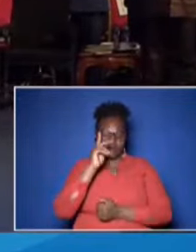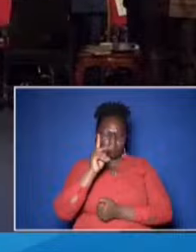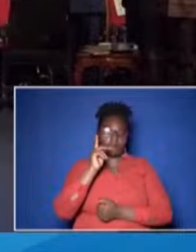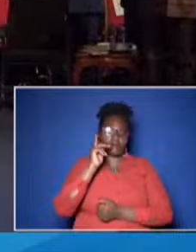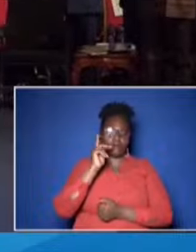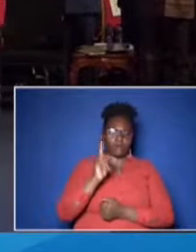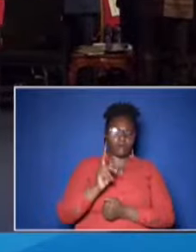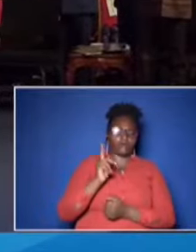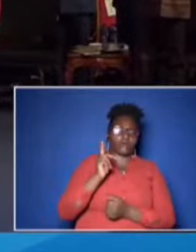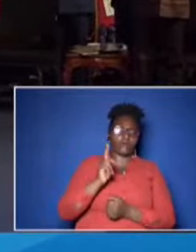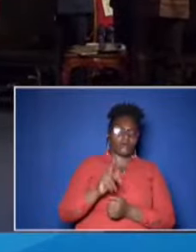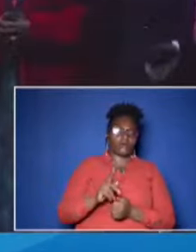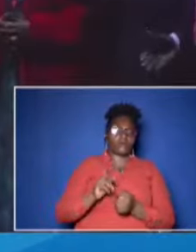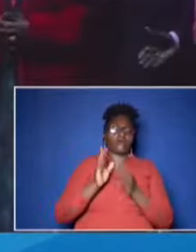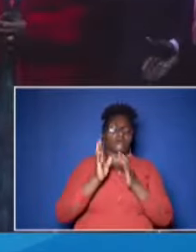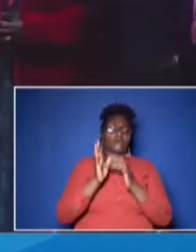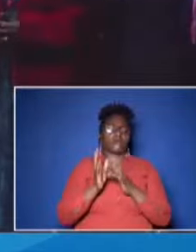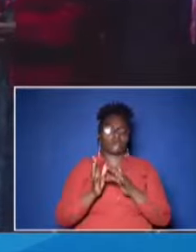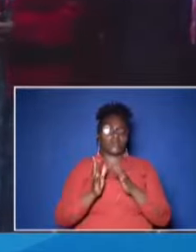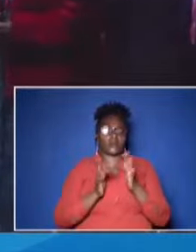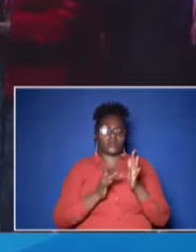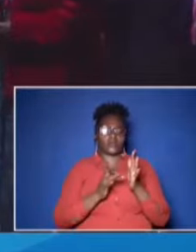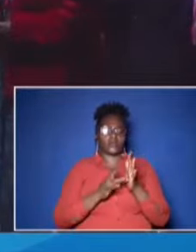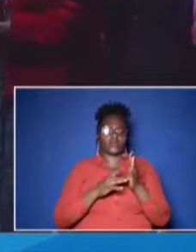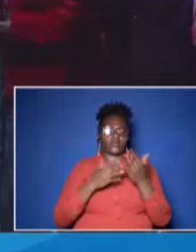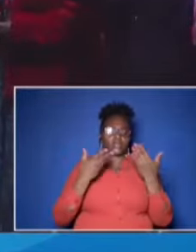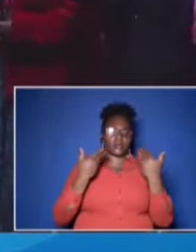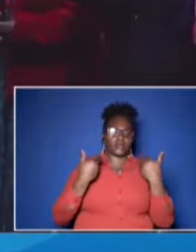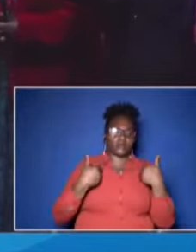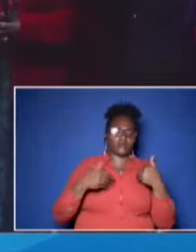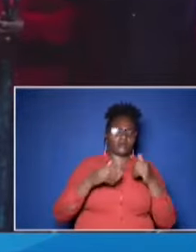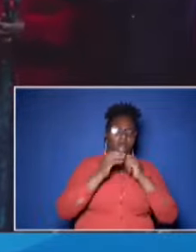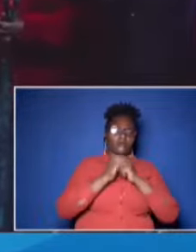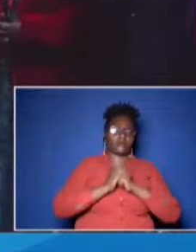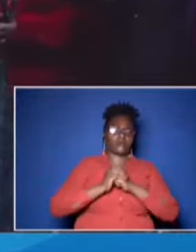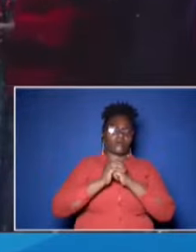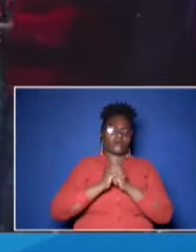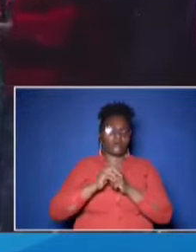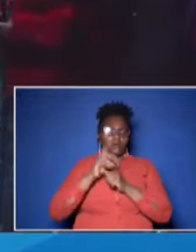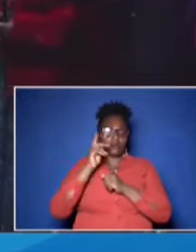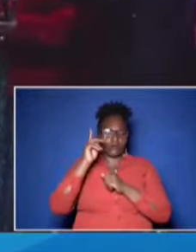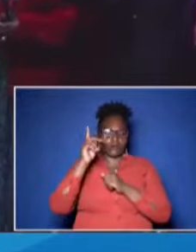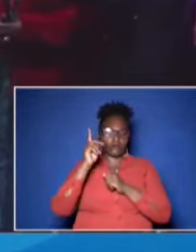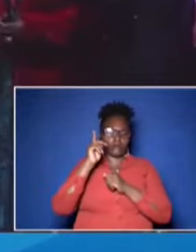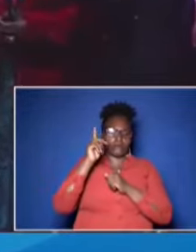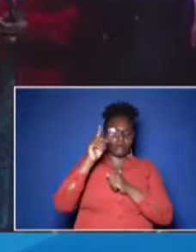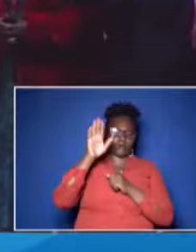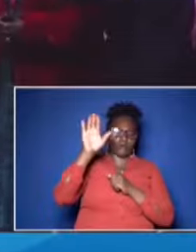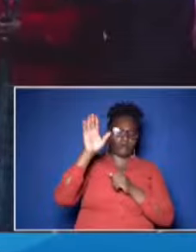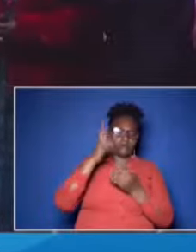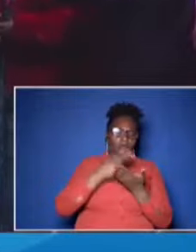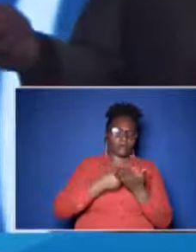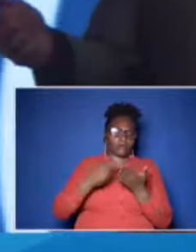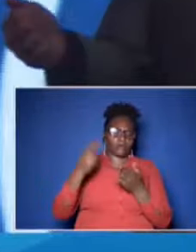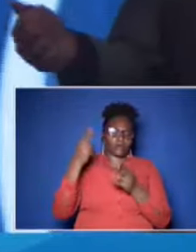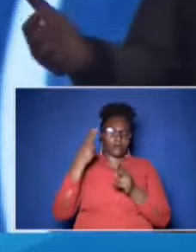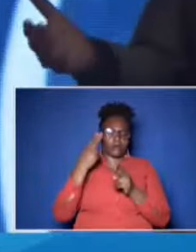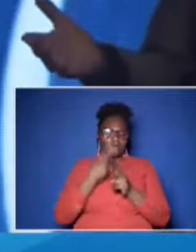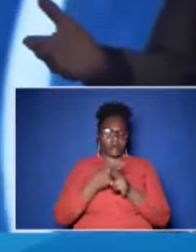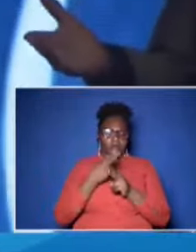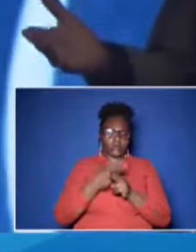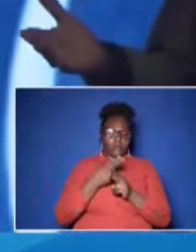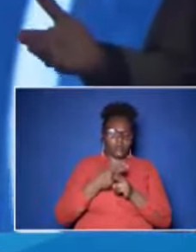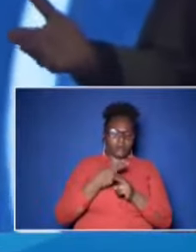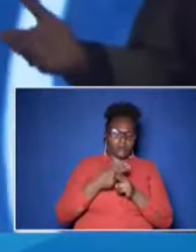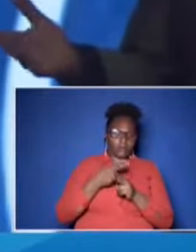adore Jesus I adore your holy